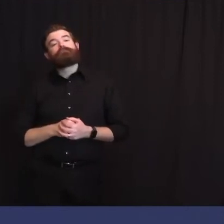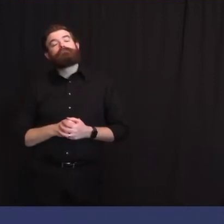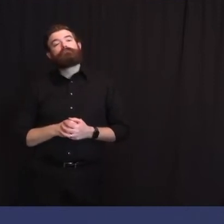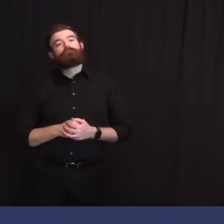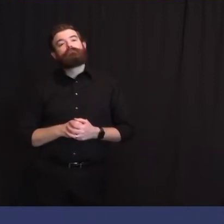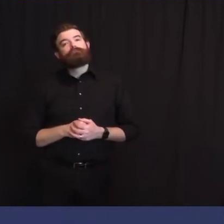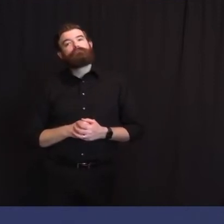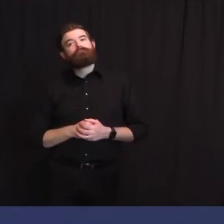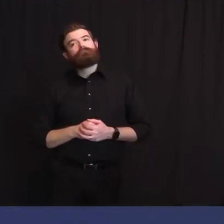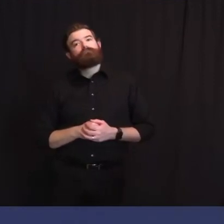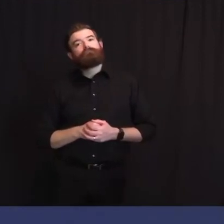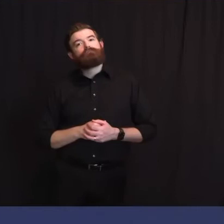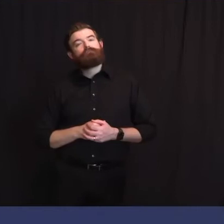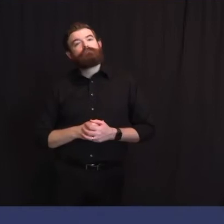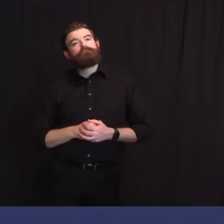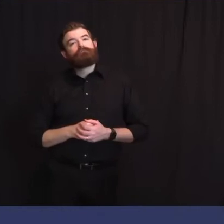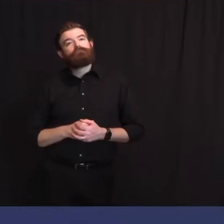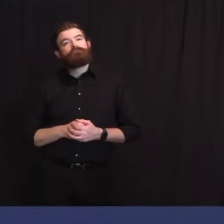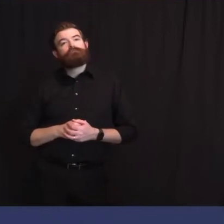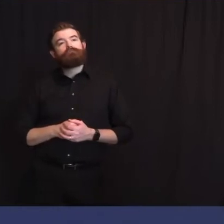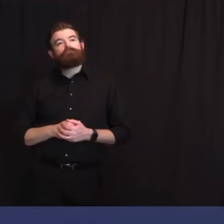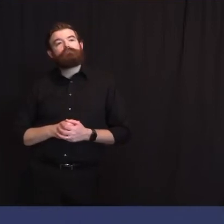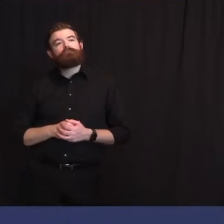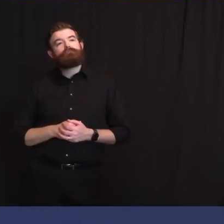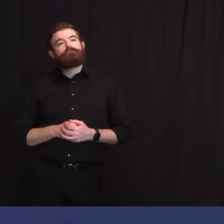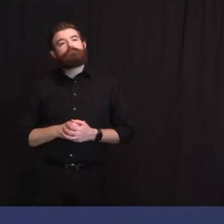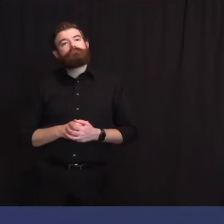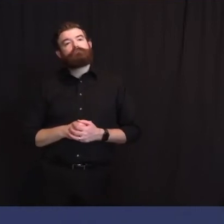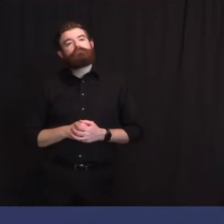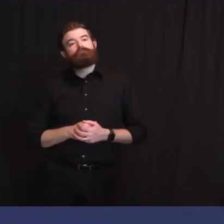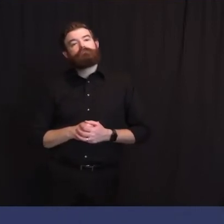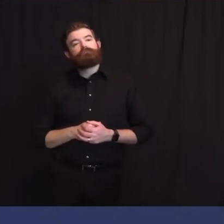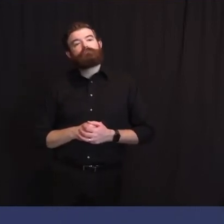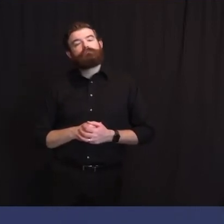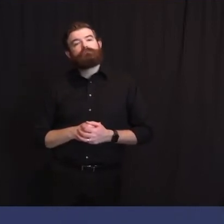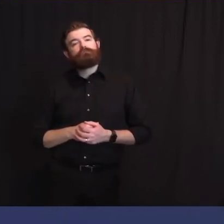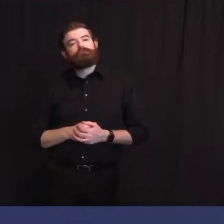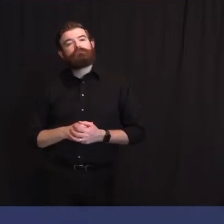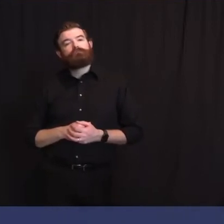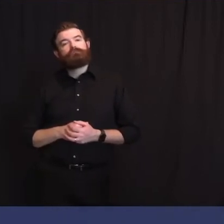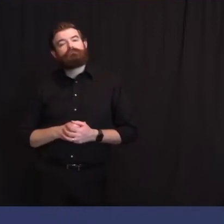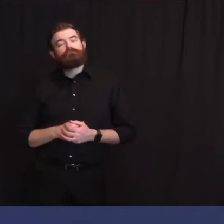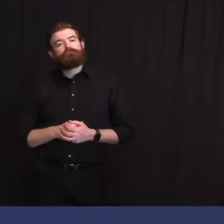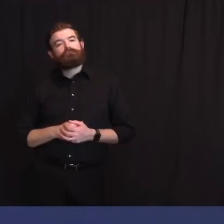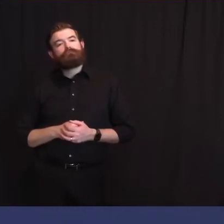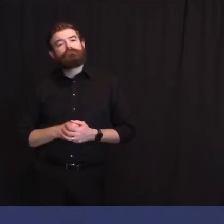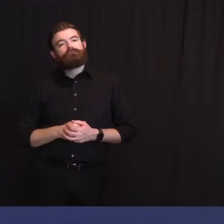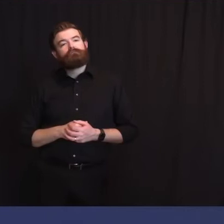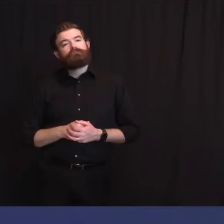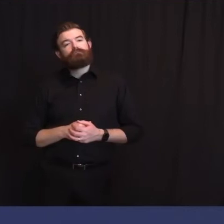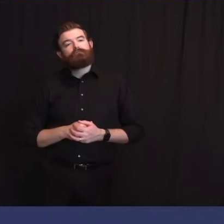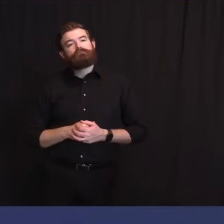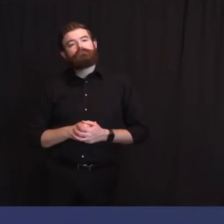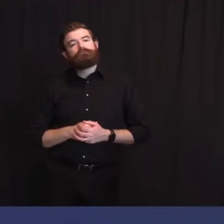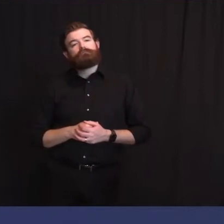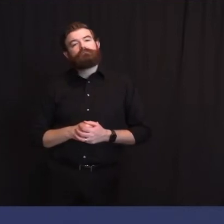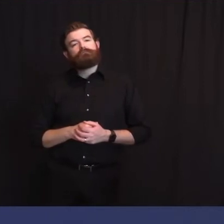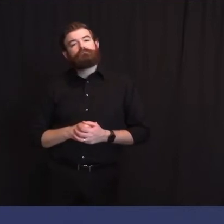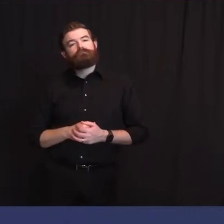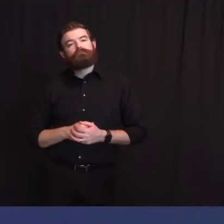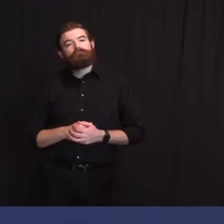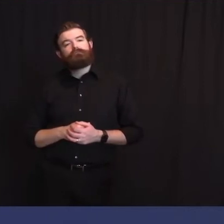had our first intense conversations about not just the theoretical virus, which we had been already having, but about specific, I think it was a